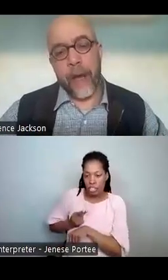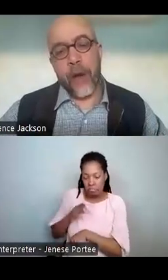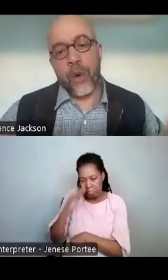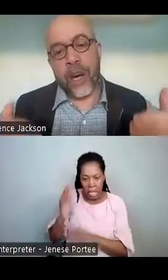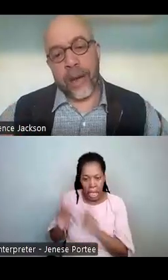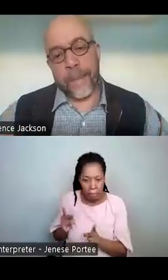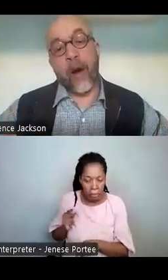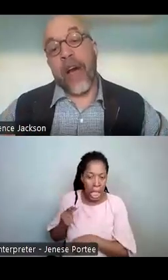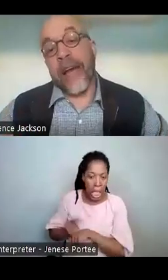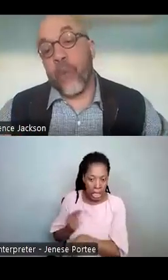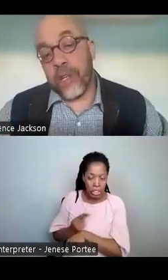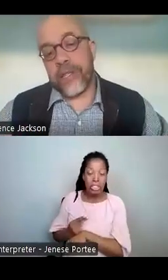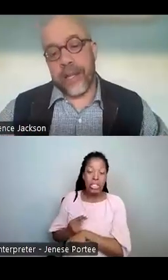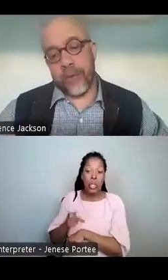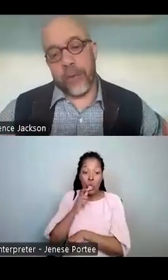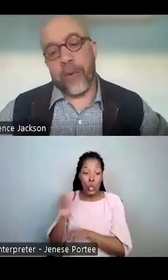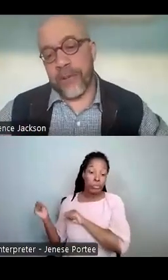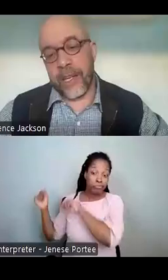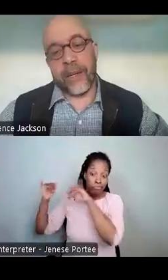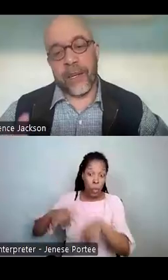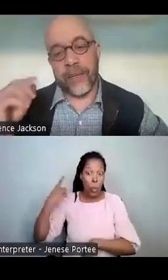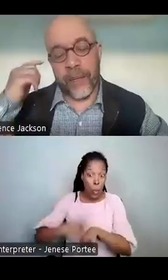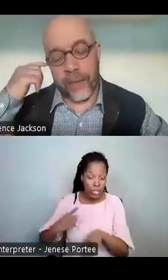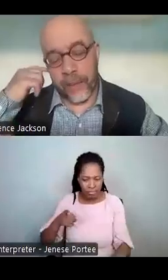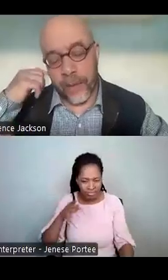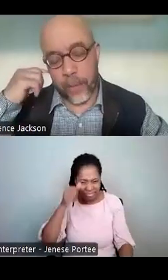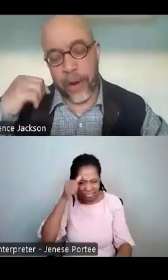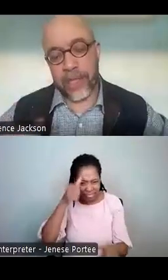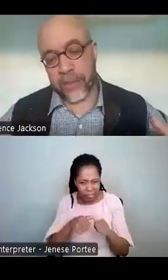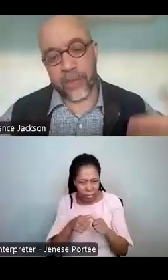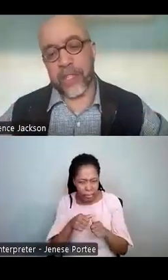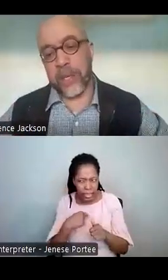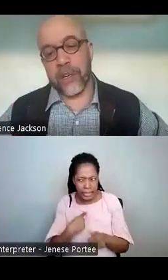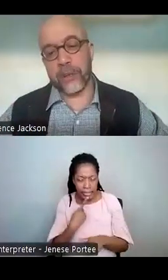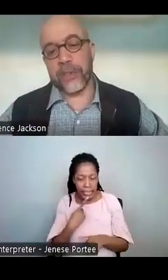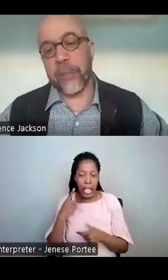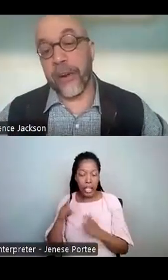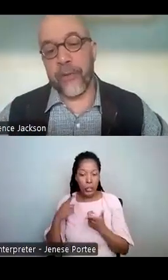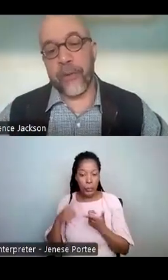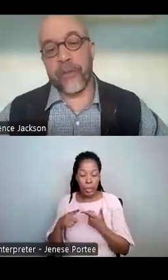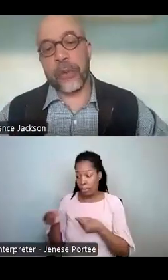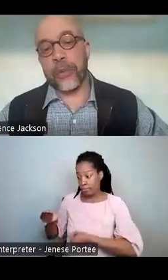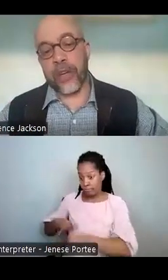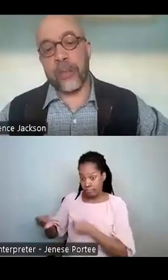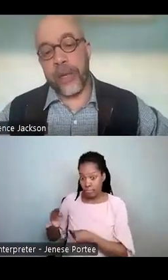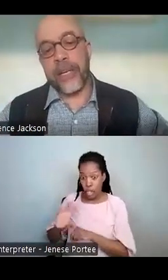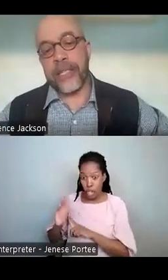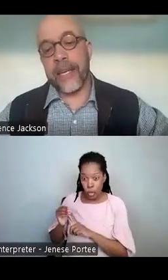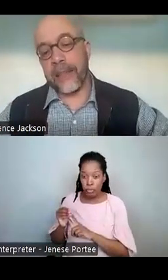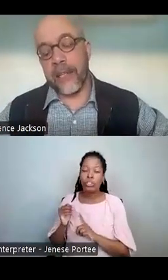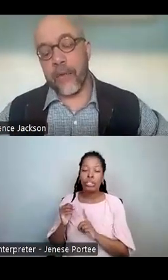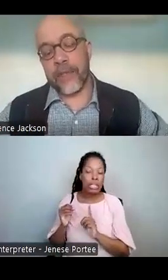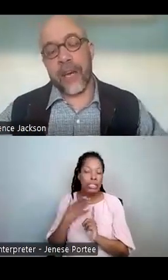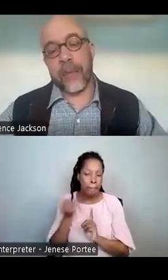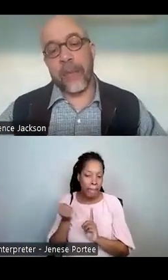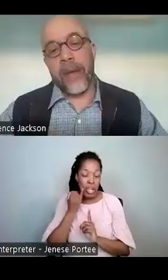descent, who come at once. And remember what I was saying, like in the process of transmitting culture, it's better if a few people come